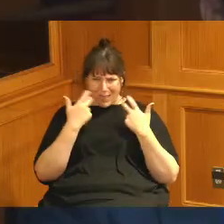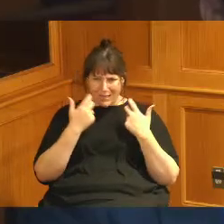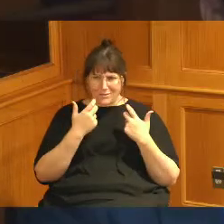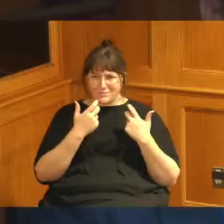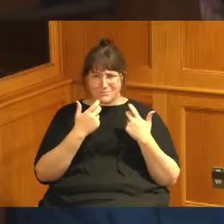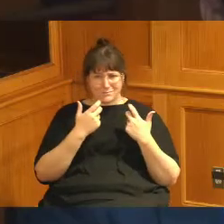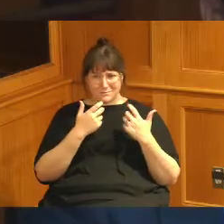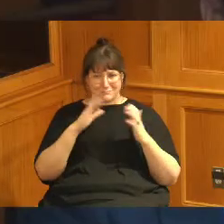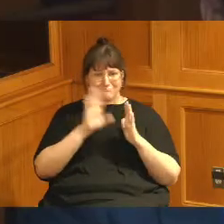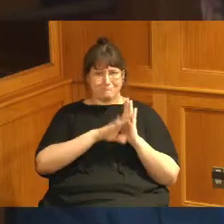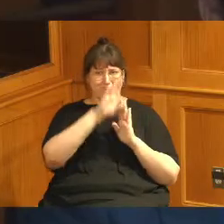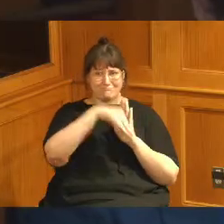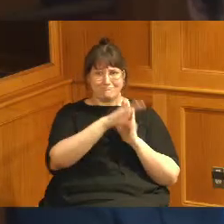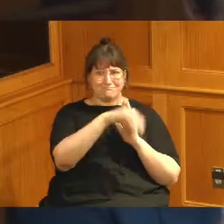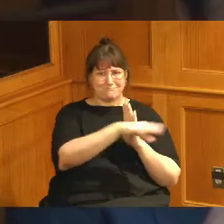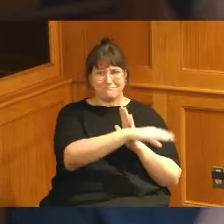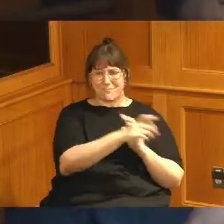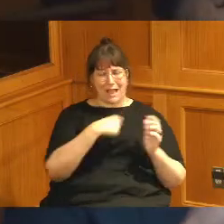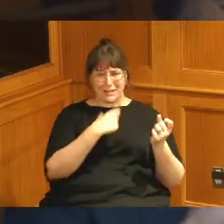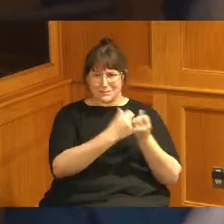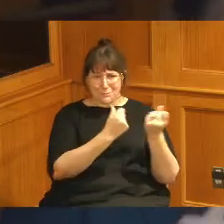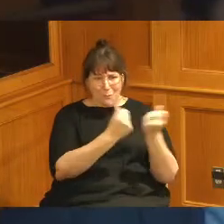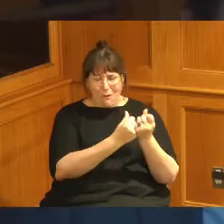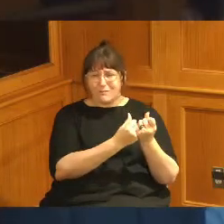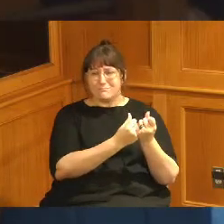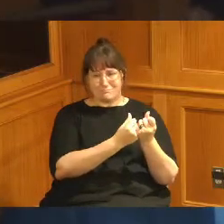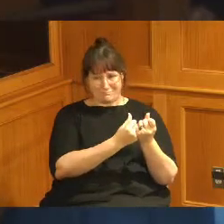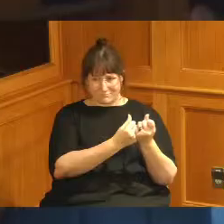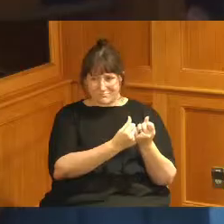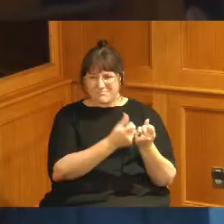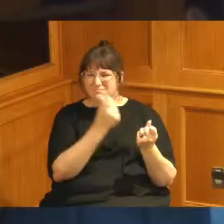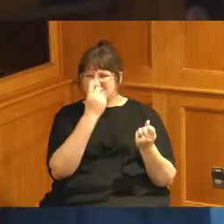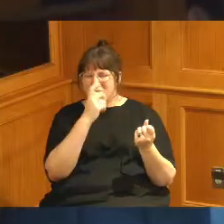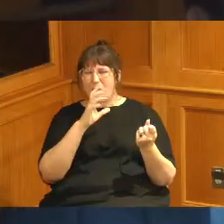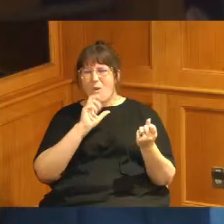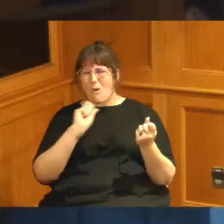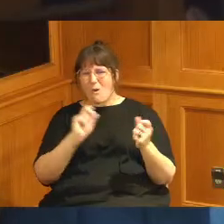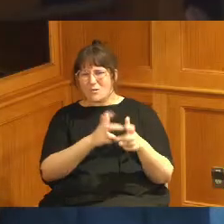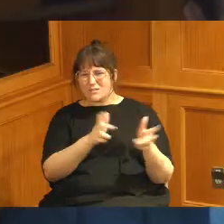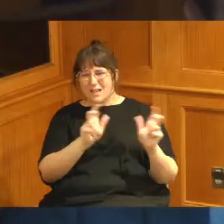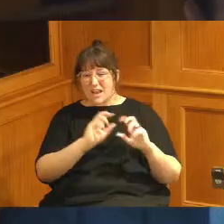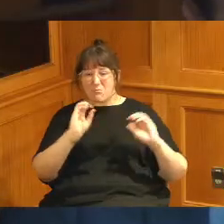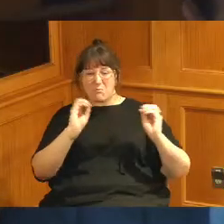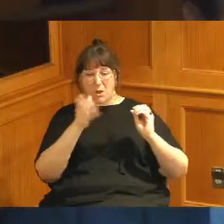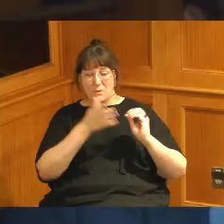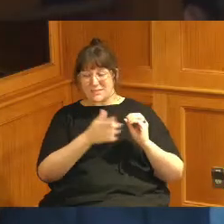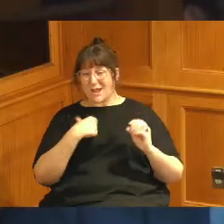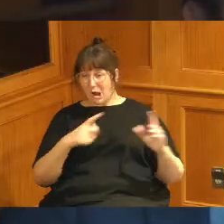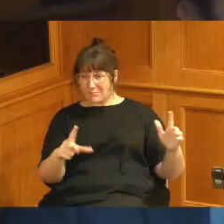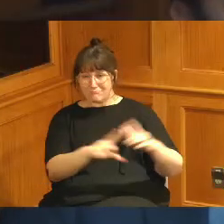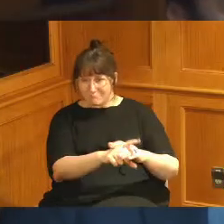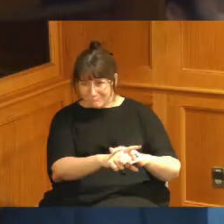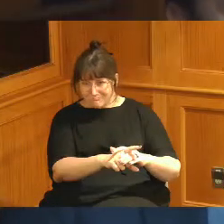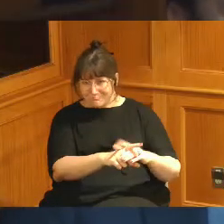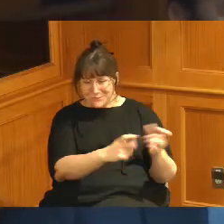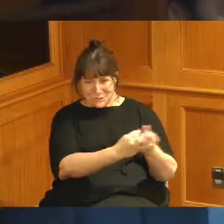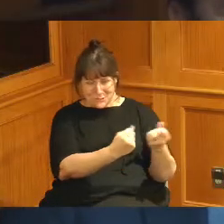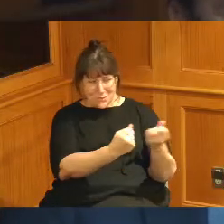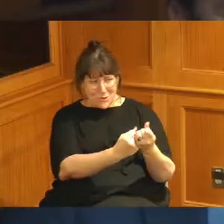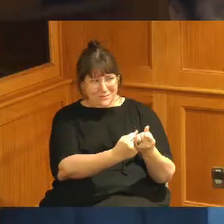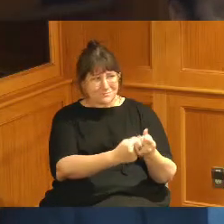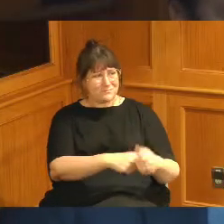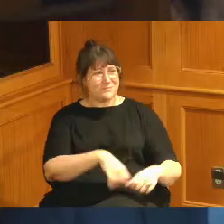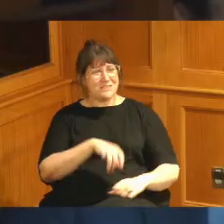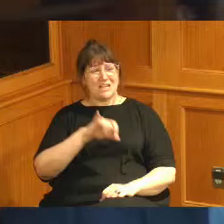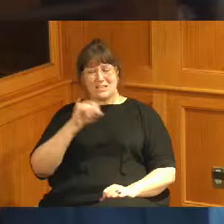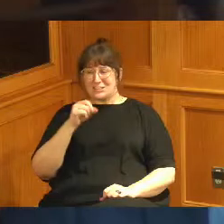downside and the upside, sometimes in the old stadium when nobody was there. And I think Bengals Gym, we know